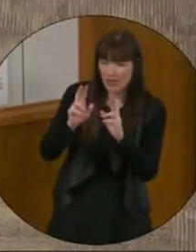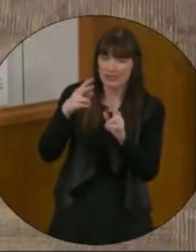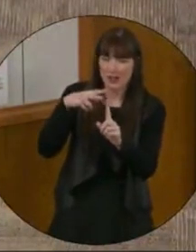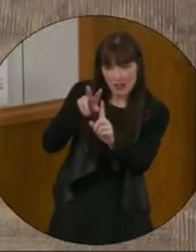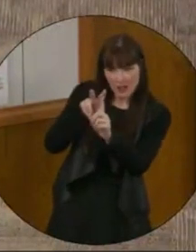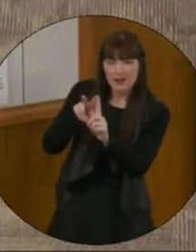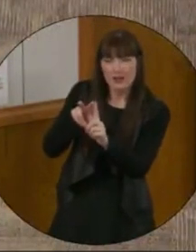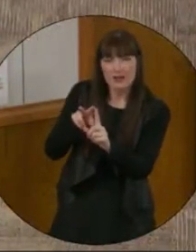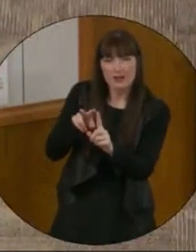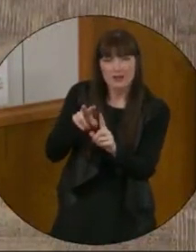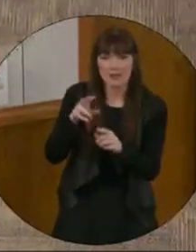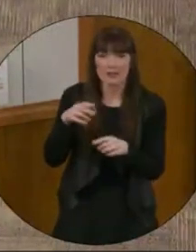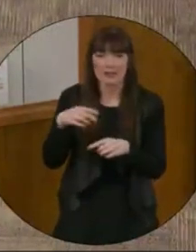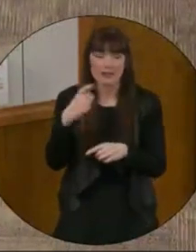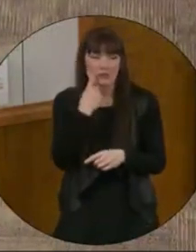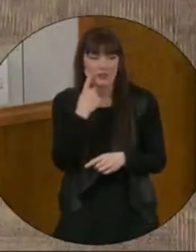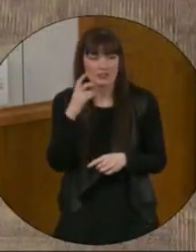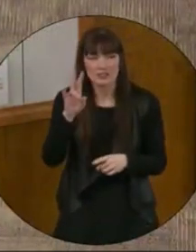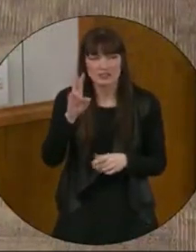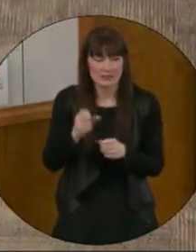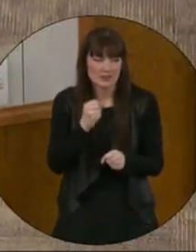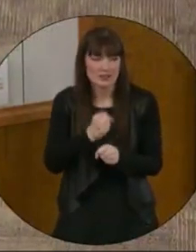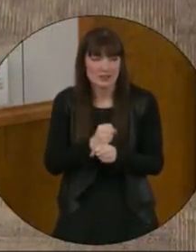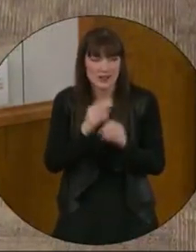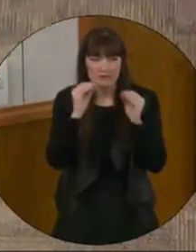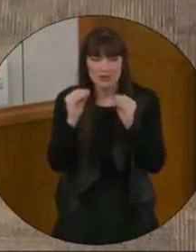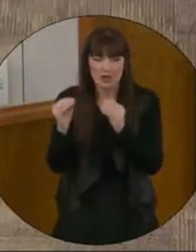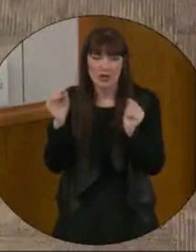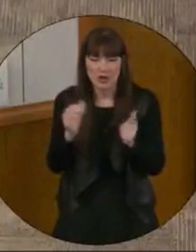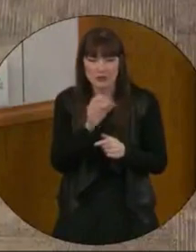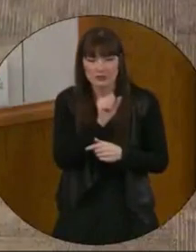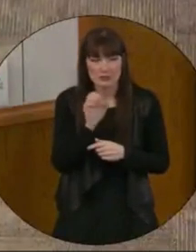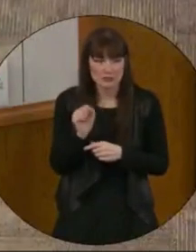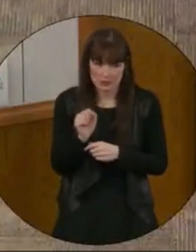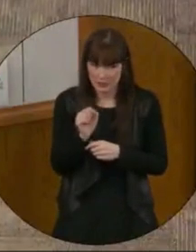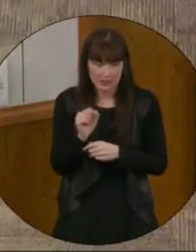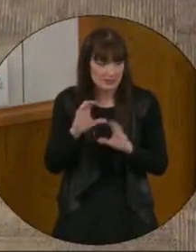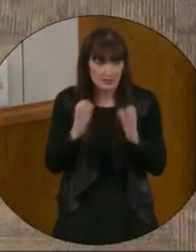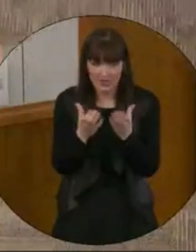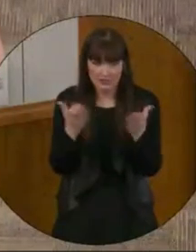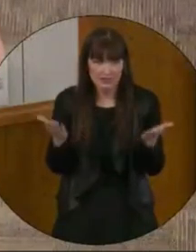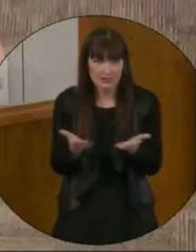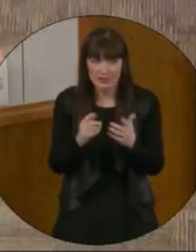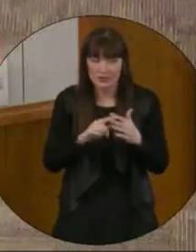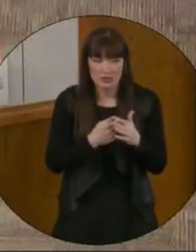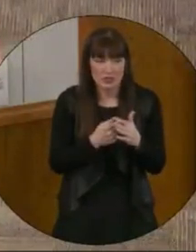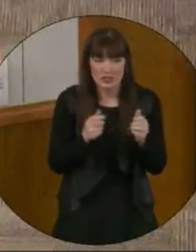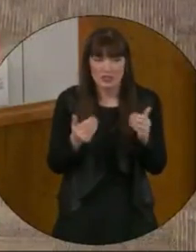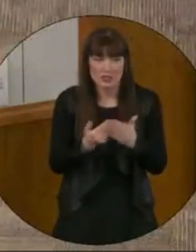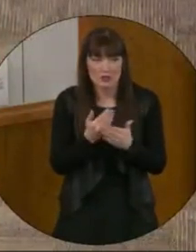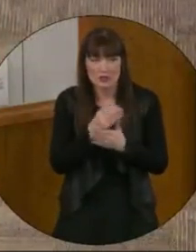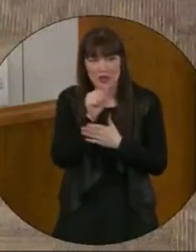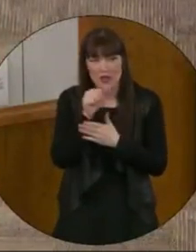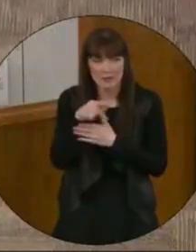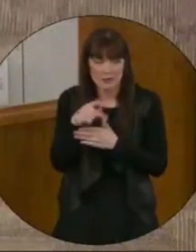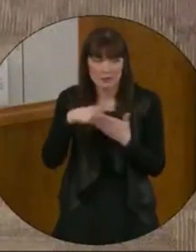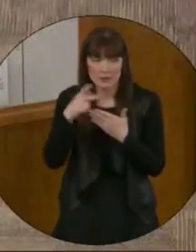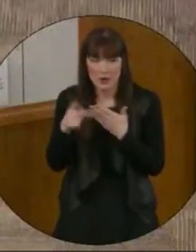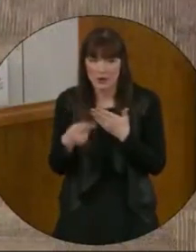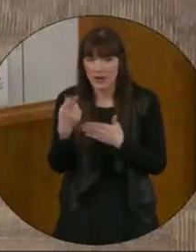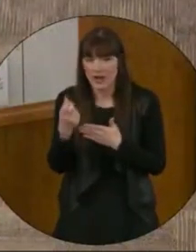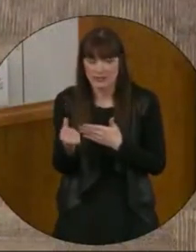demand. In 7 years in this district, I've taught almost every social studies this district offers, including starting a new AP program at one of the high schools I've